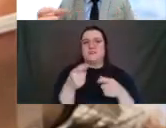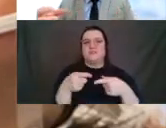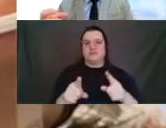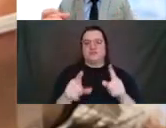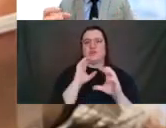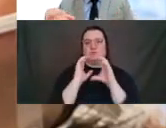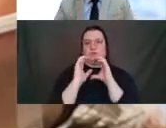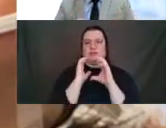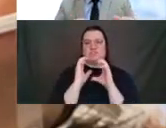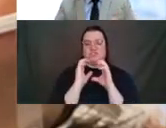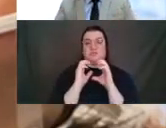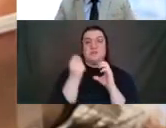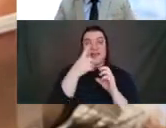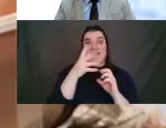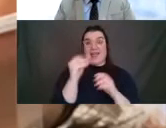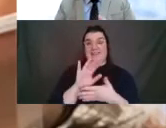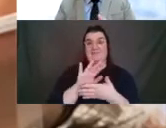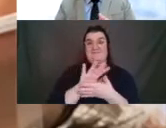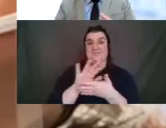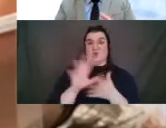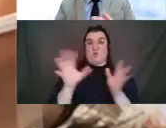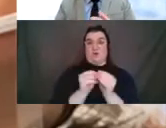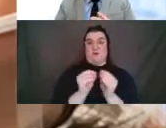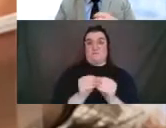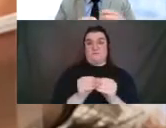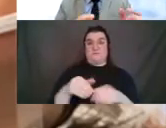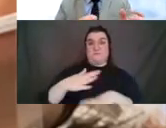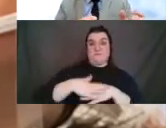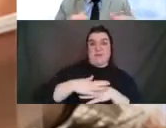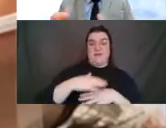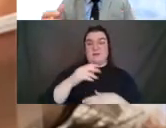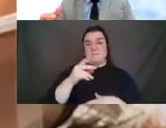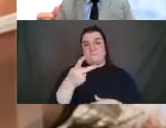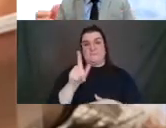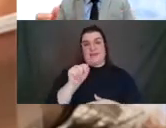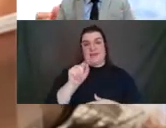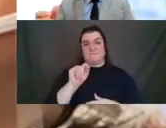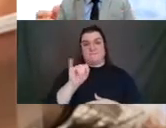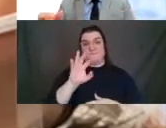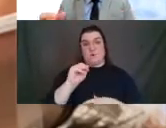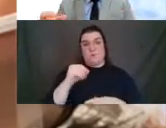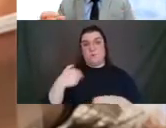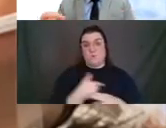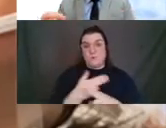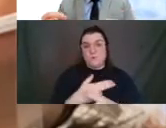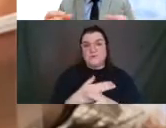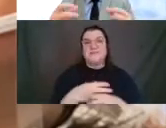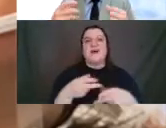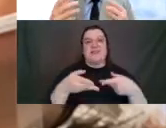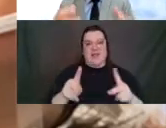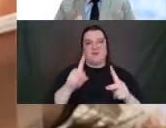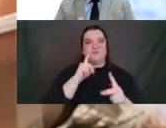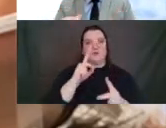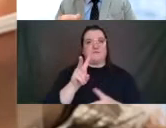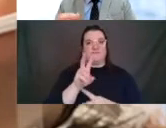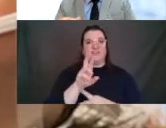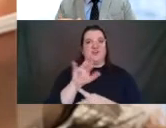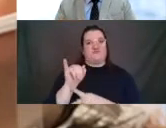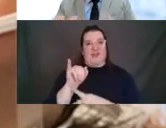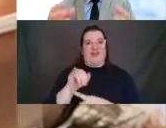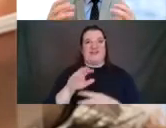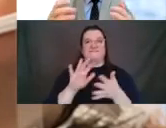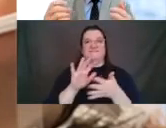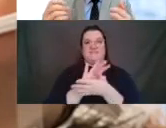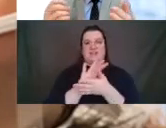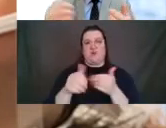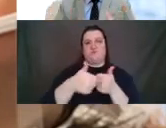And the video conferencing platform that we utilize allows for us to actually do video remote interpreting. So we can actually join a call, and